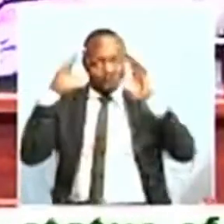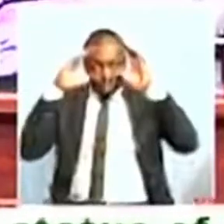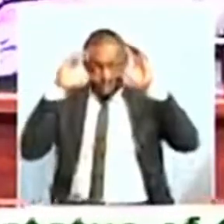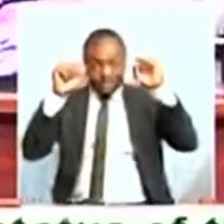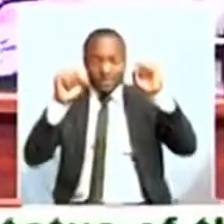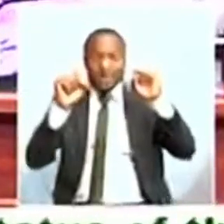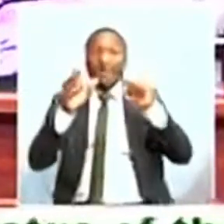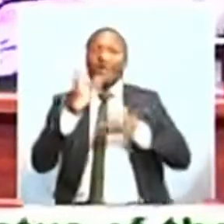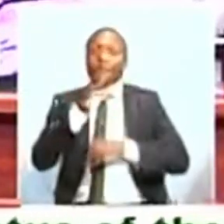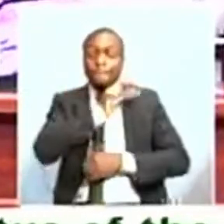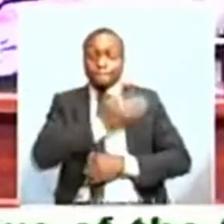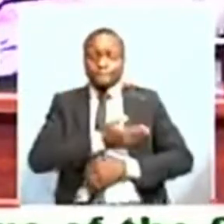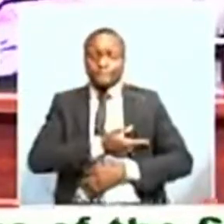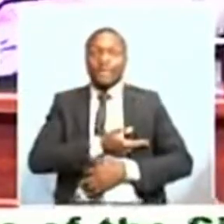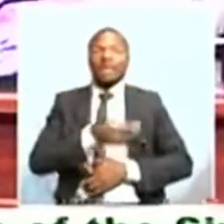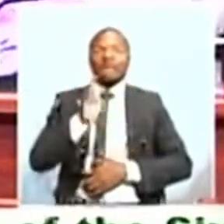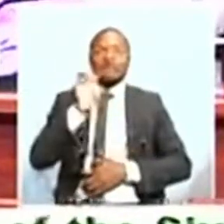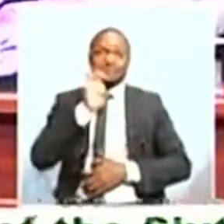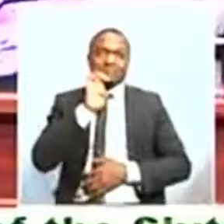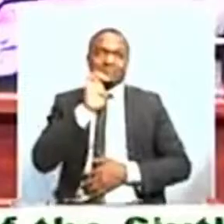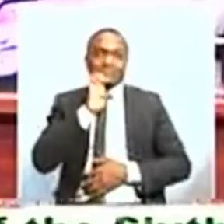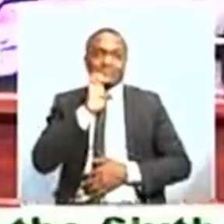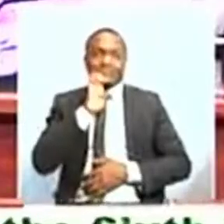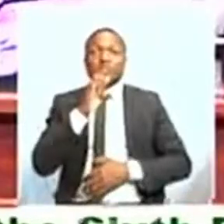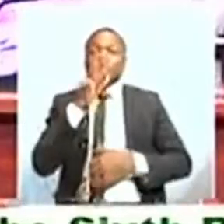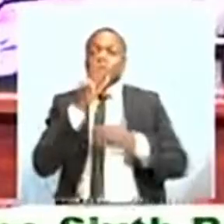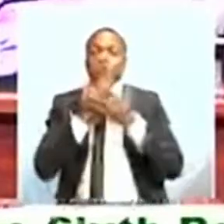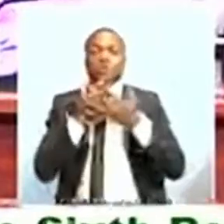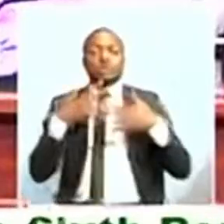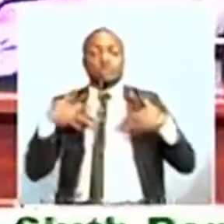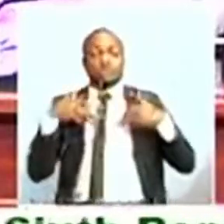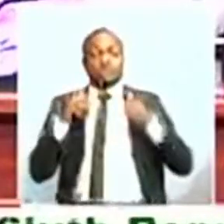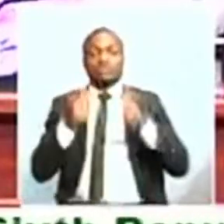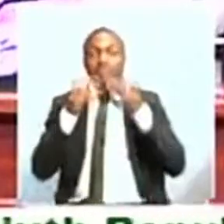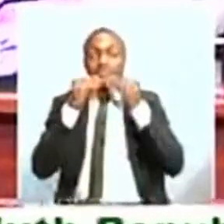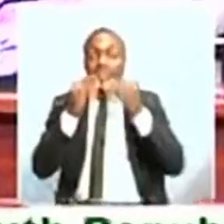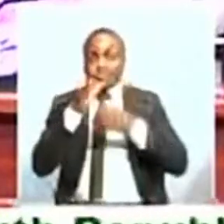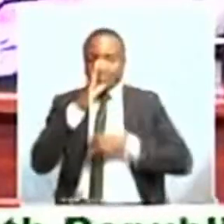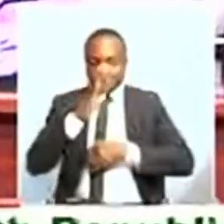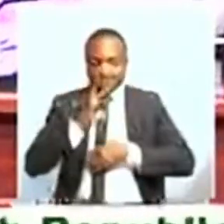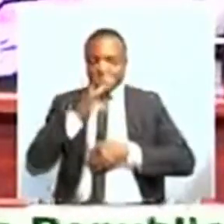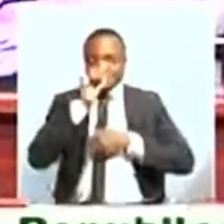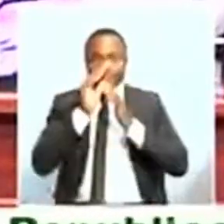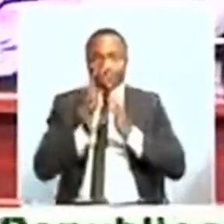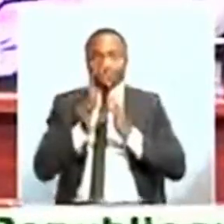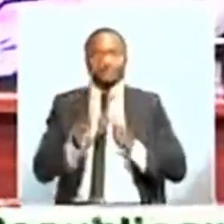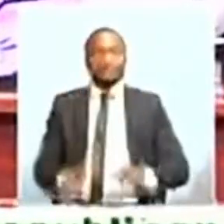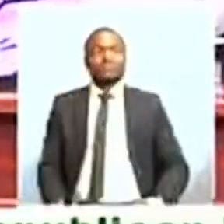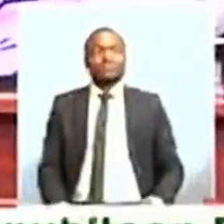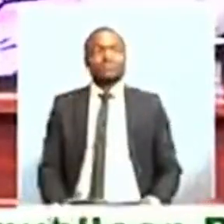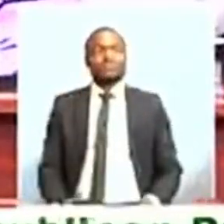Madam Nawakwi and all Zambians good health. I thank you, Madam Speaker.